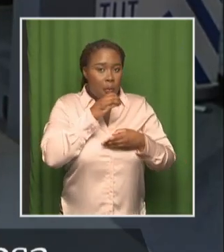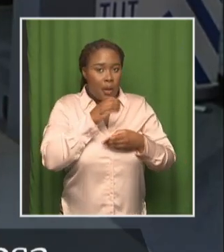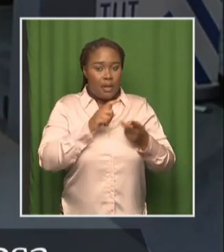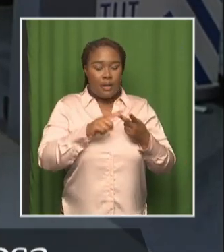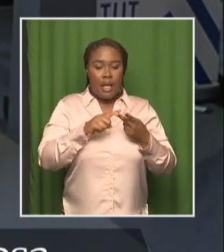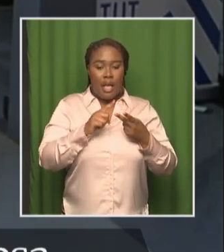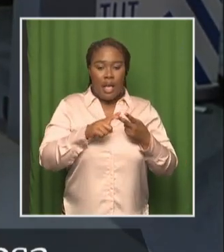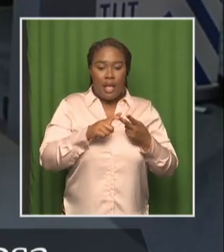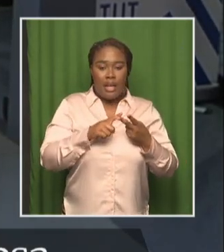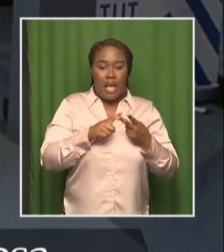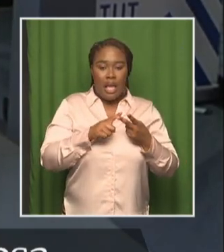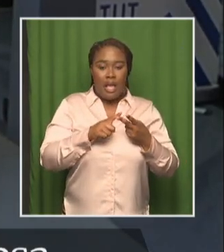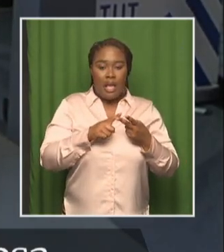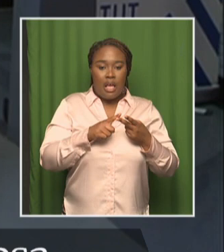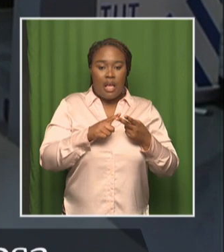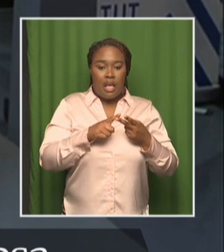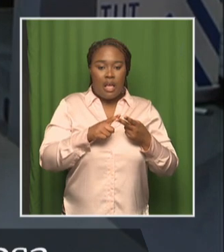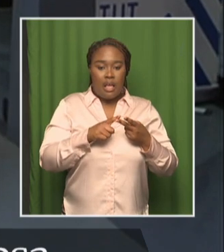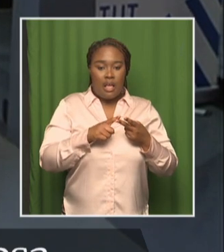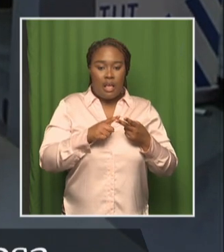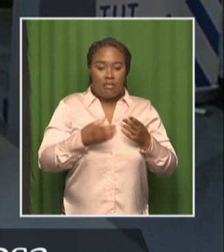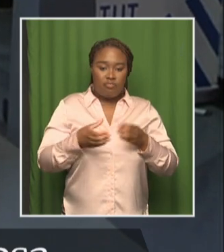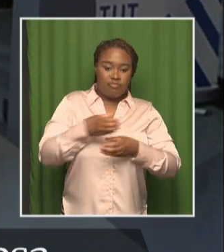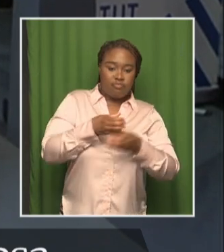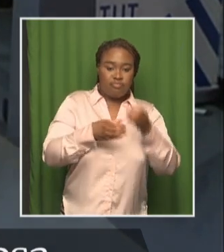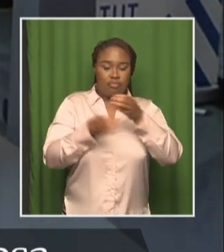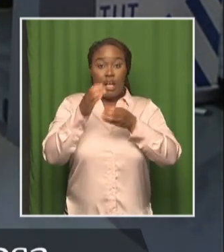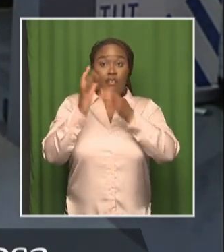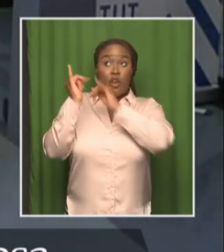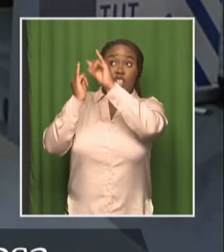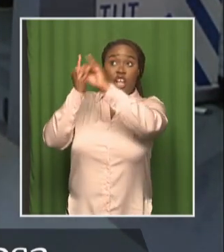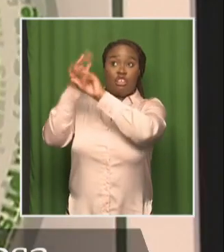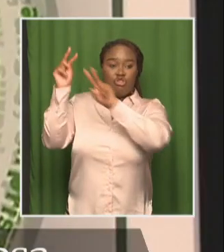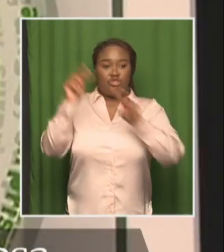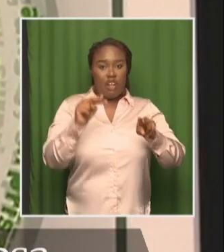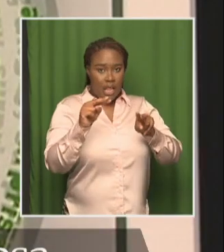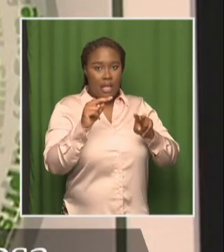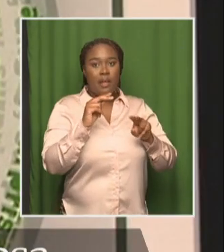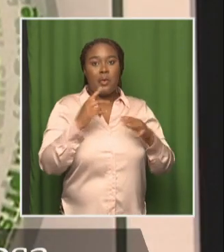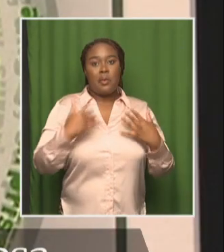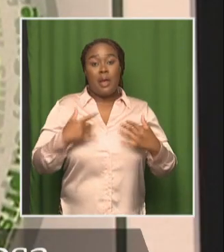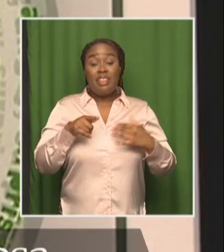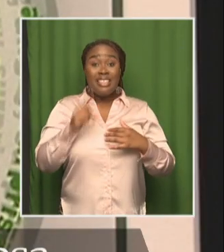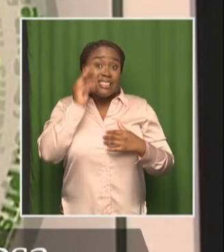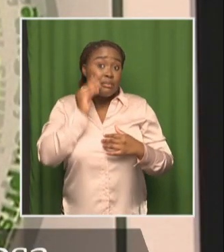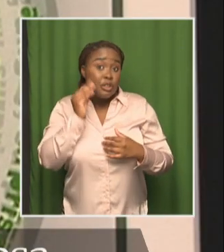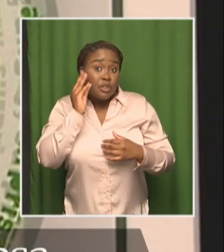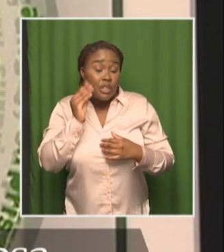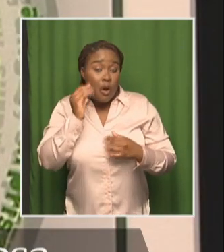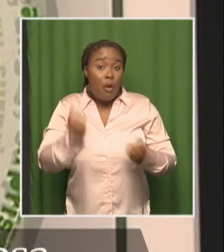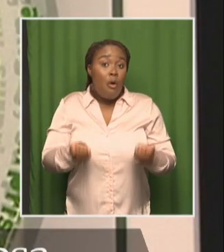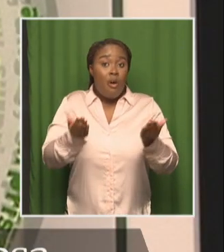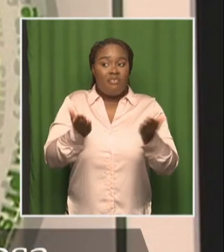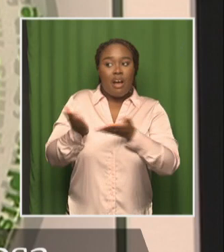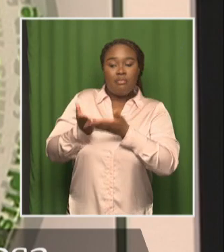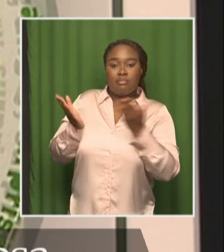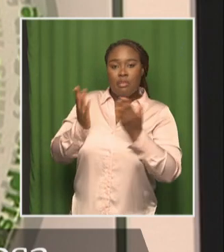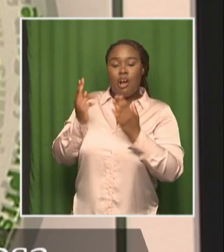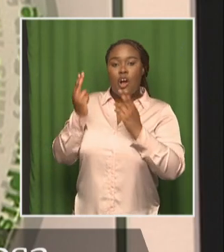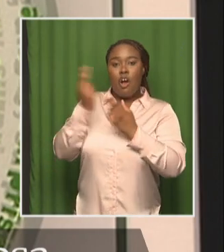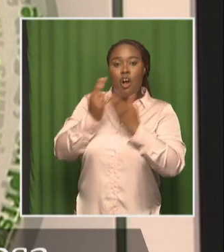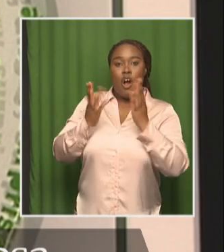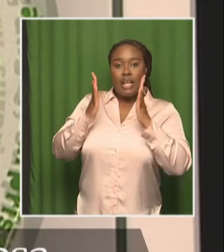experimental approaches of Sight Internationally, these experiences offered the artist a new